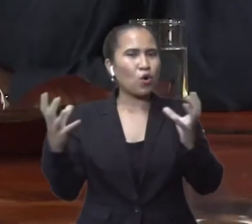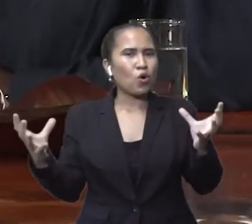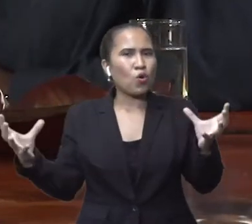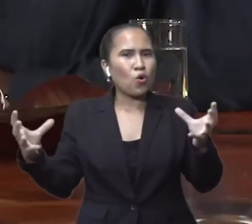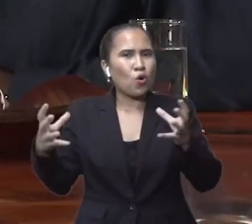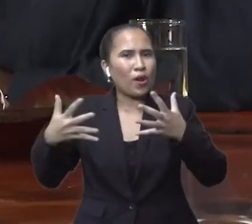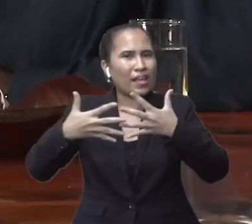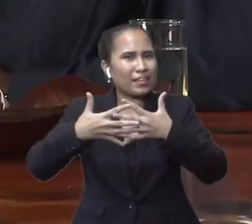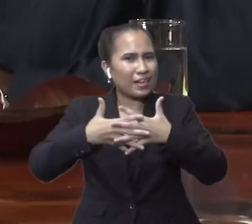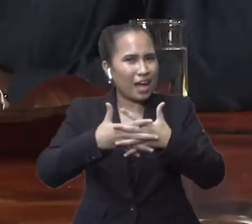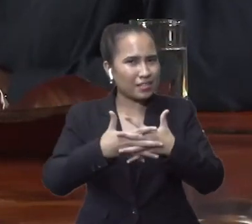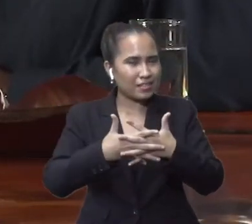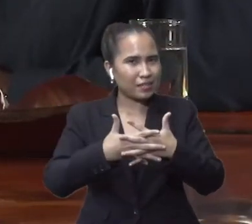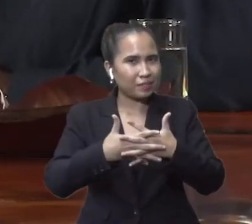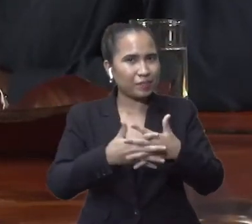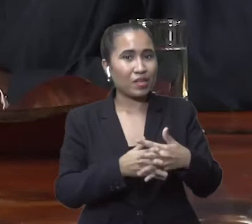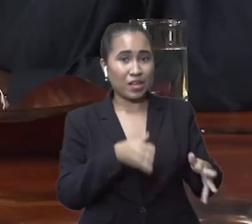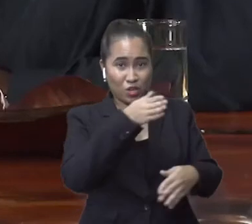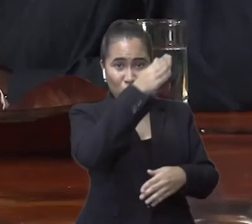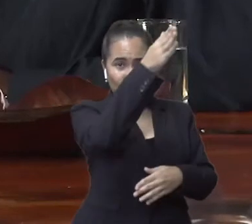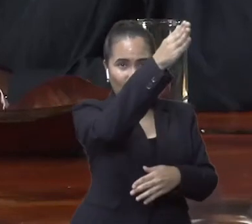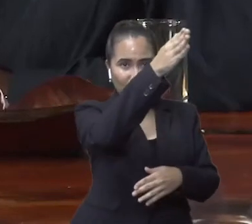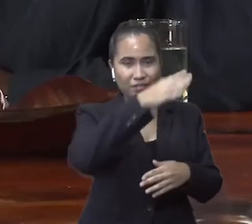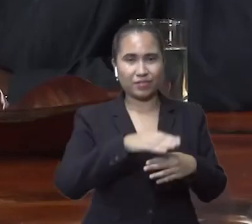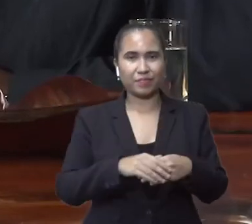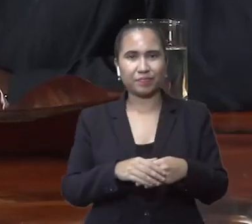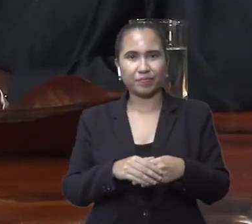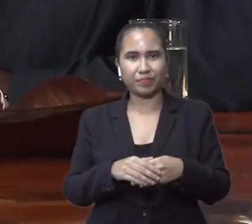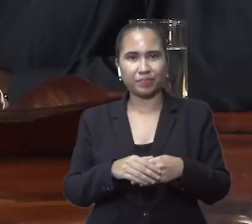whole in moving forward in